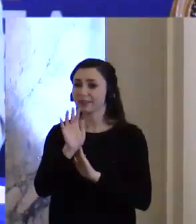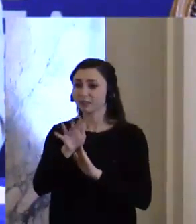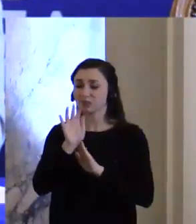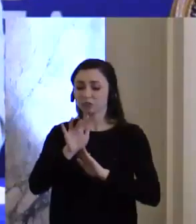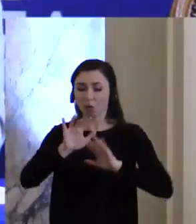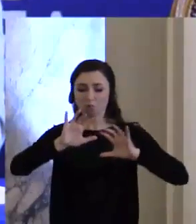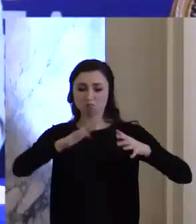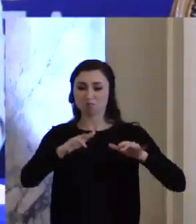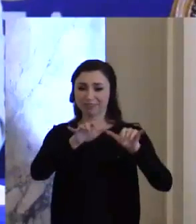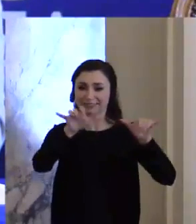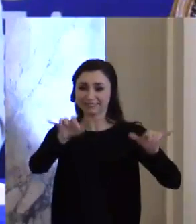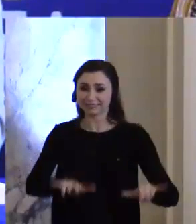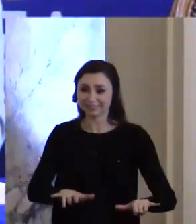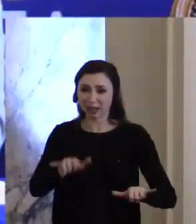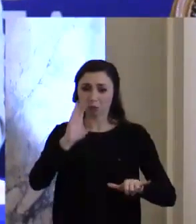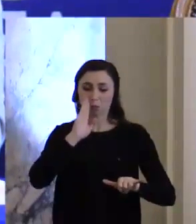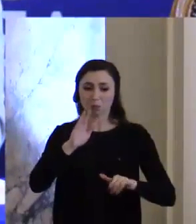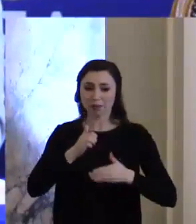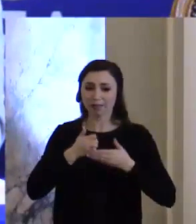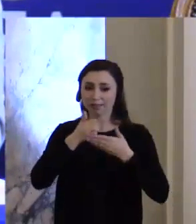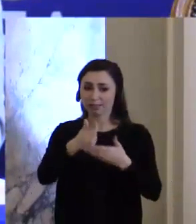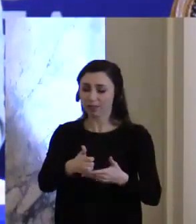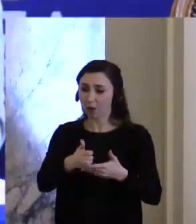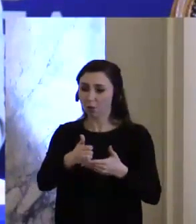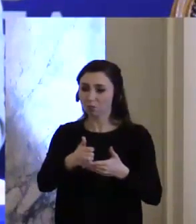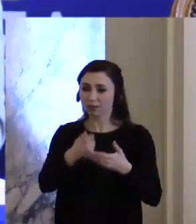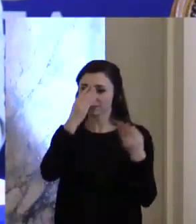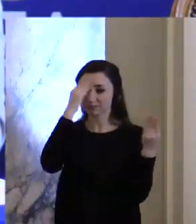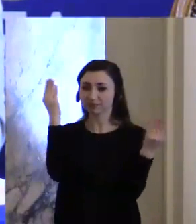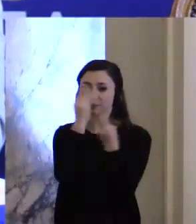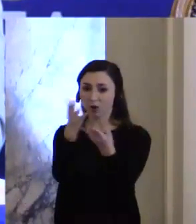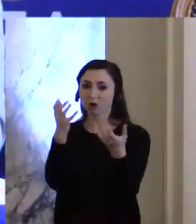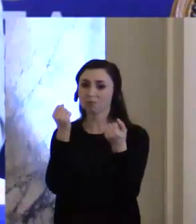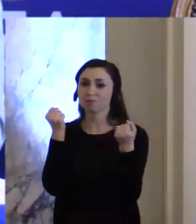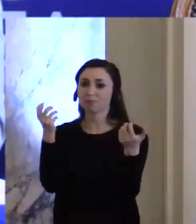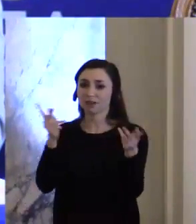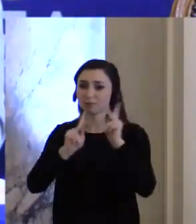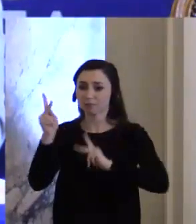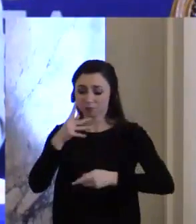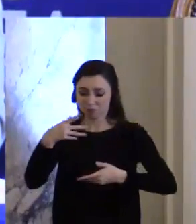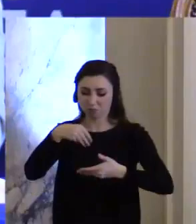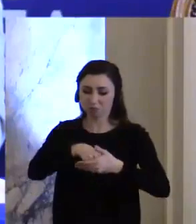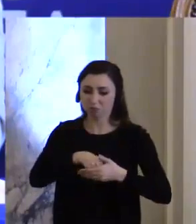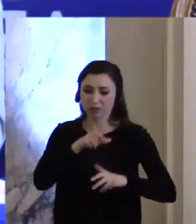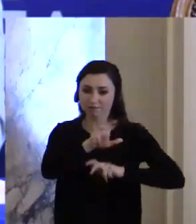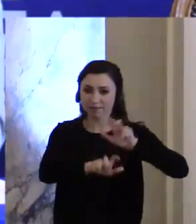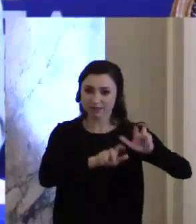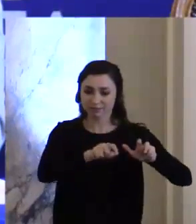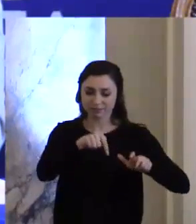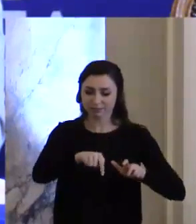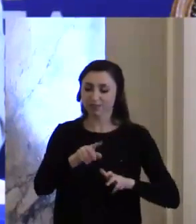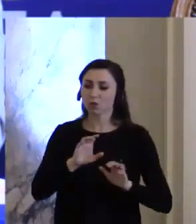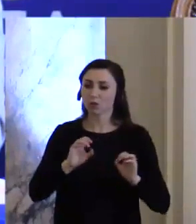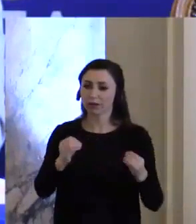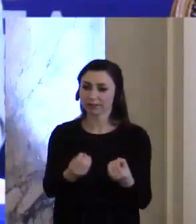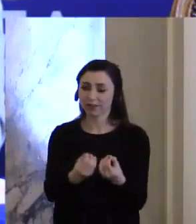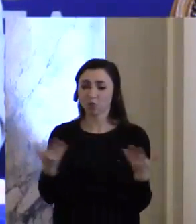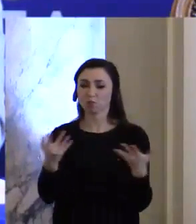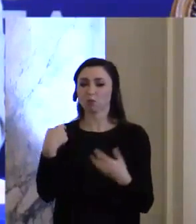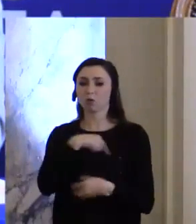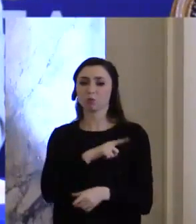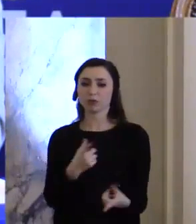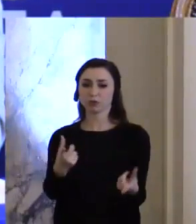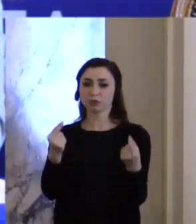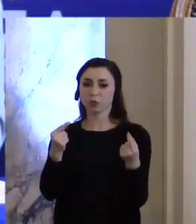will contribute to informing our multiple stakeholders about what this important political body is doing on a regular